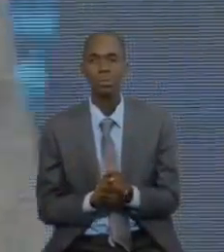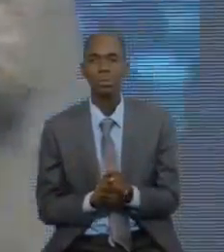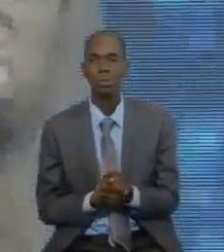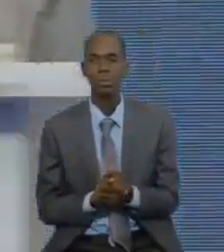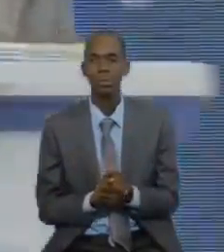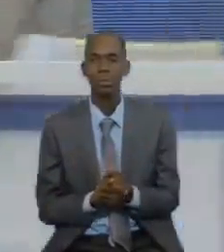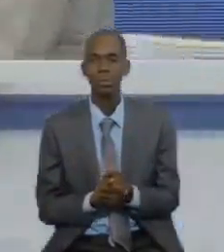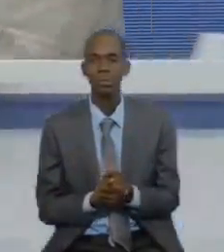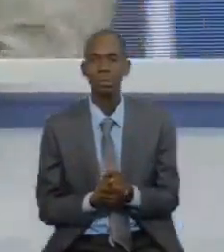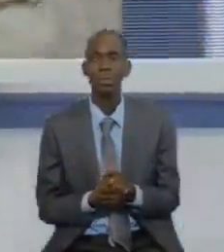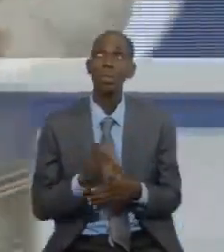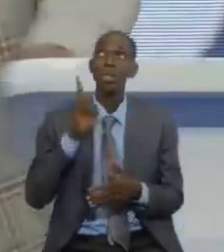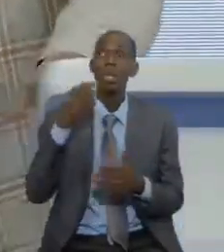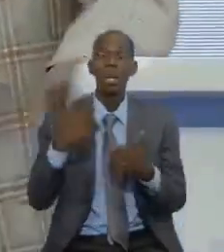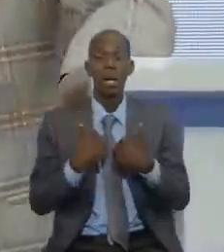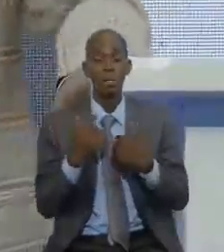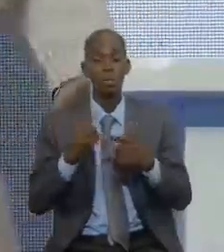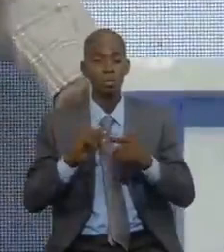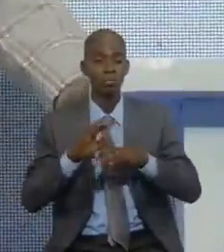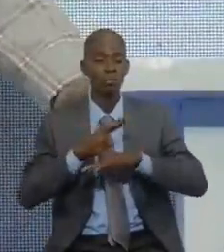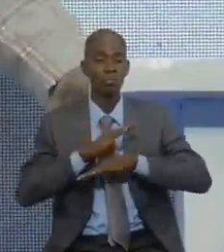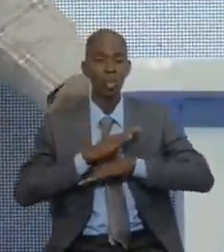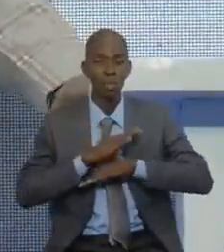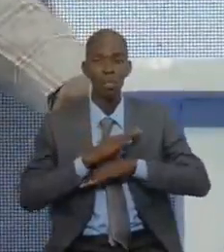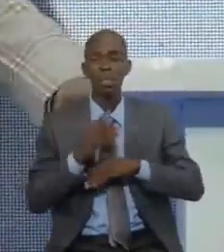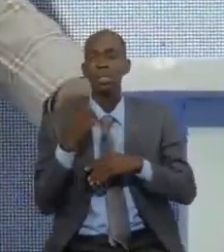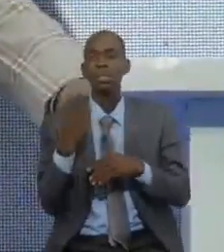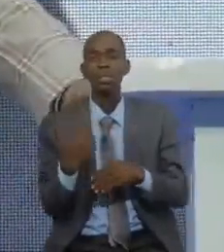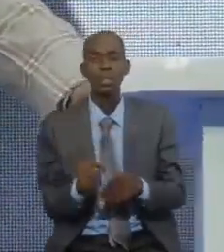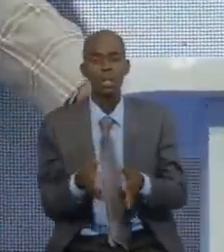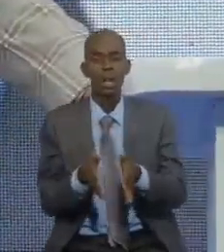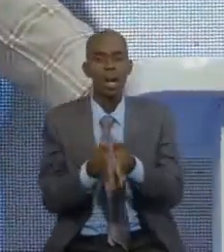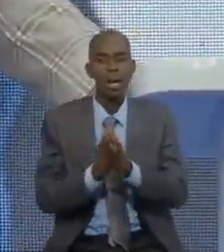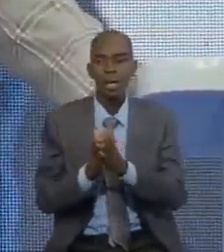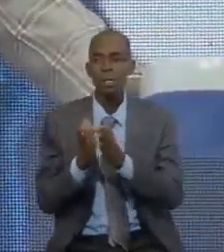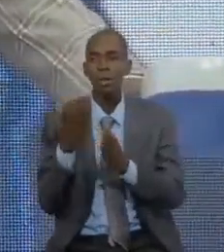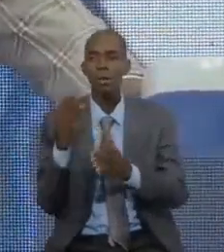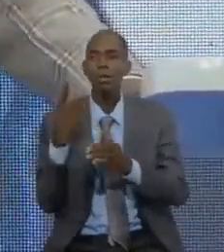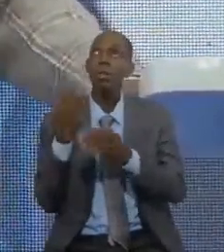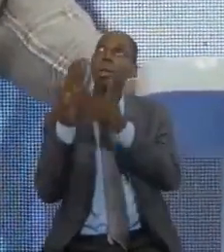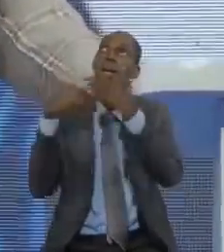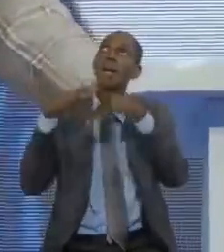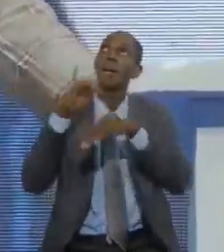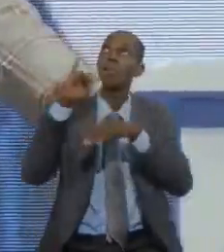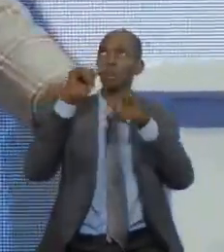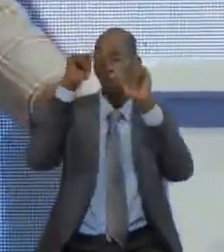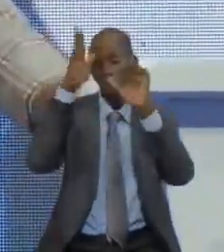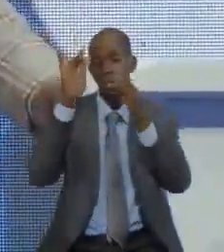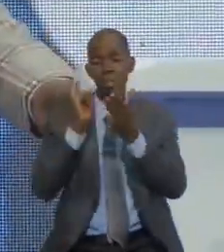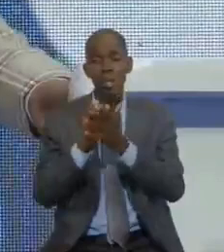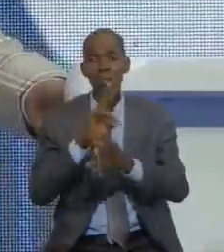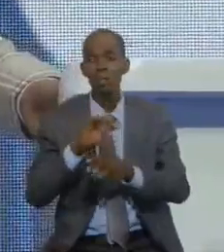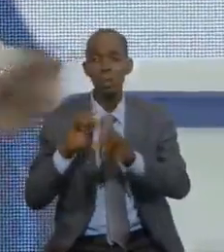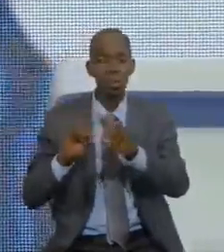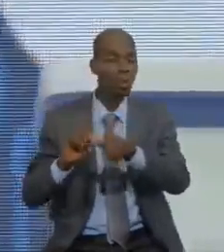make. He had to satisfy the demand of the Heavenly Father that nobody else could